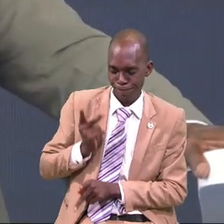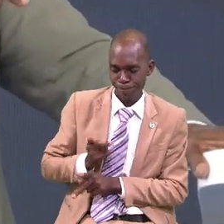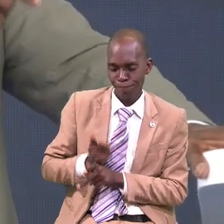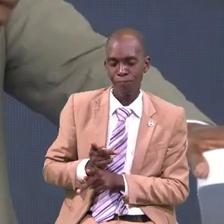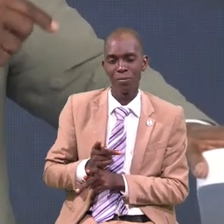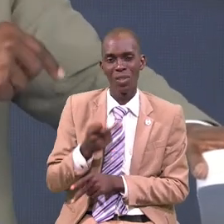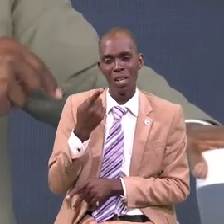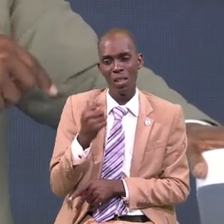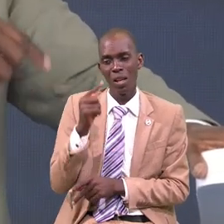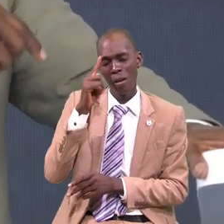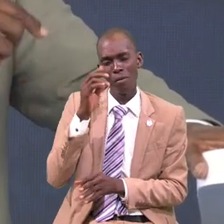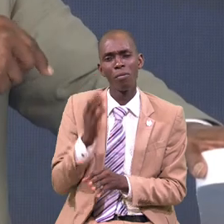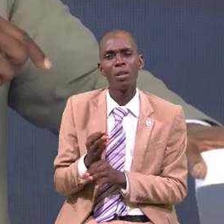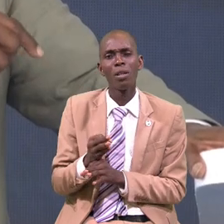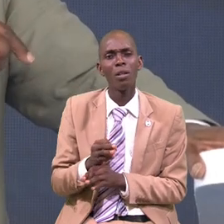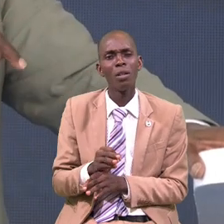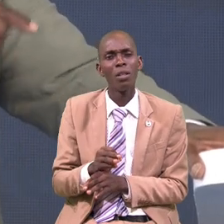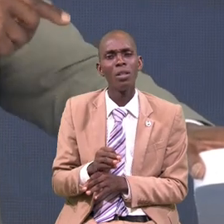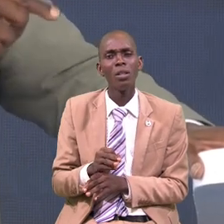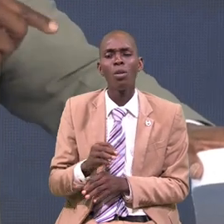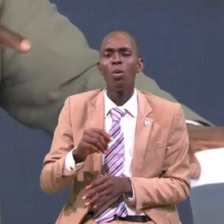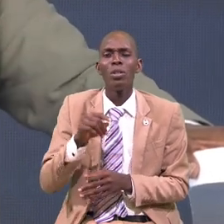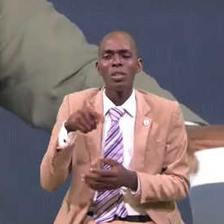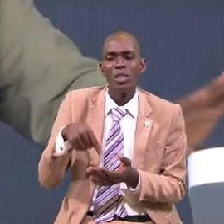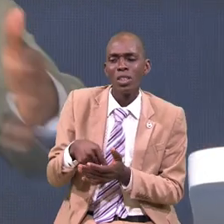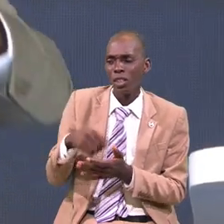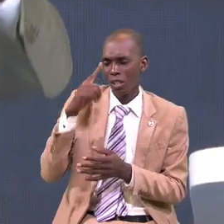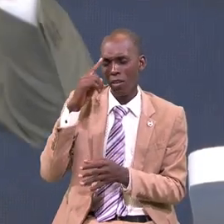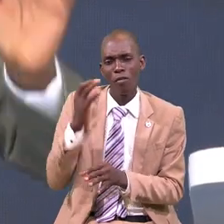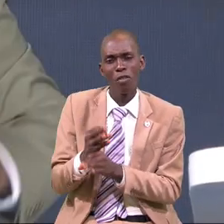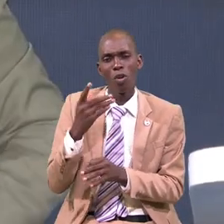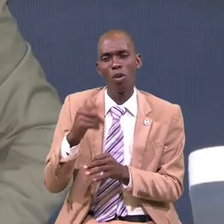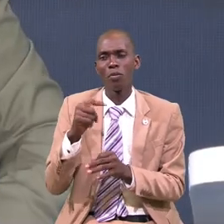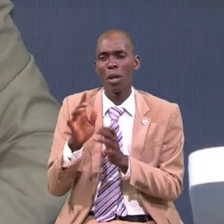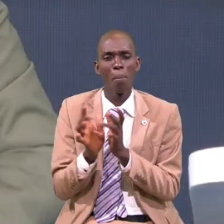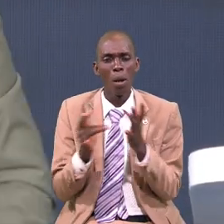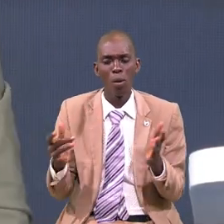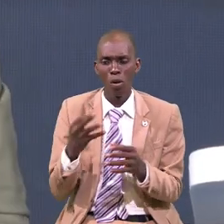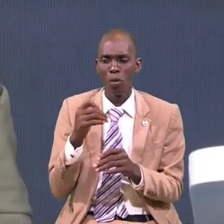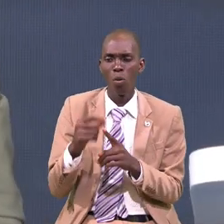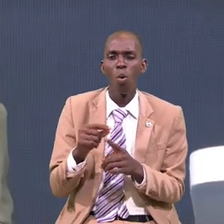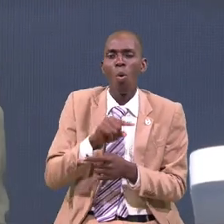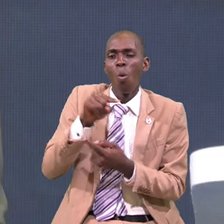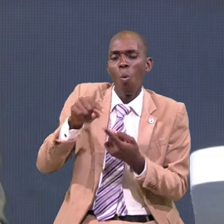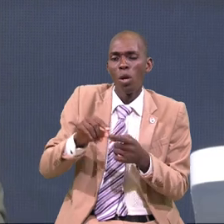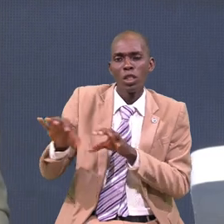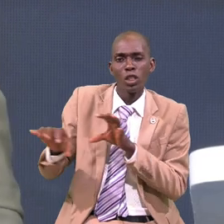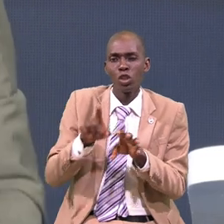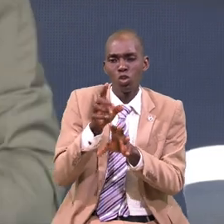When did this faith of the Bible and faith of the word, when did it come to you in your country?